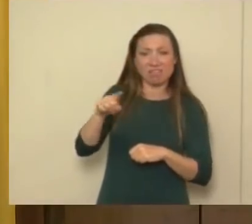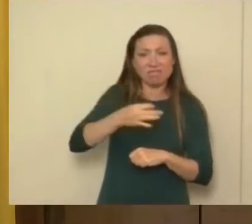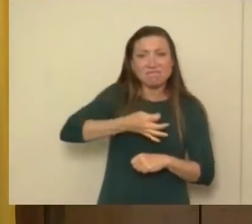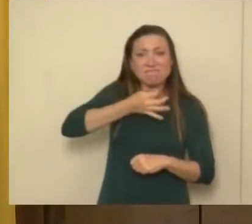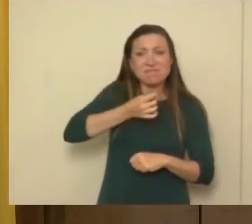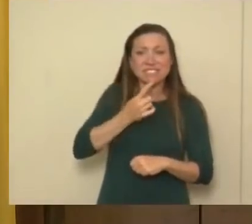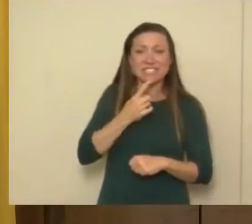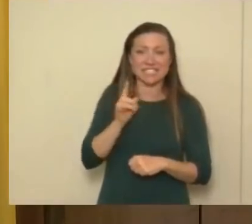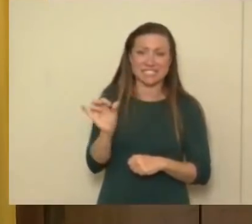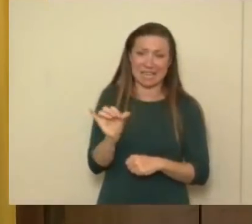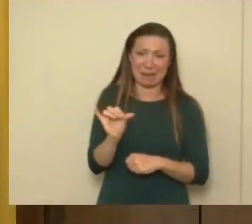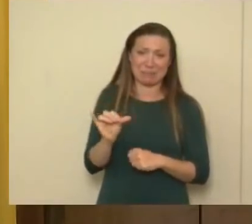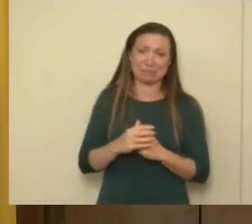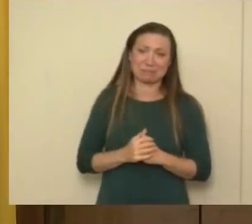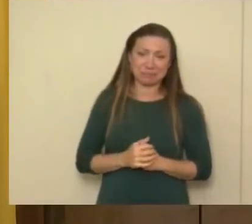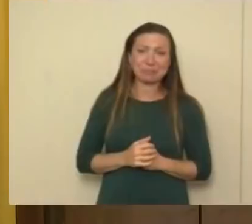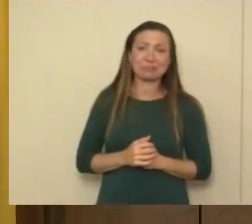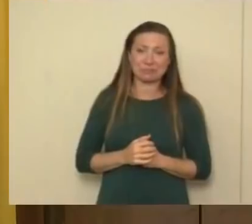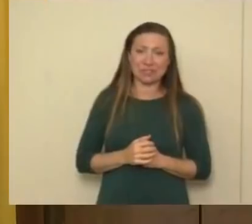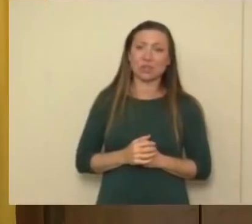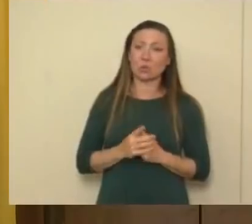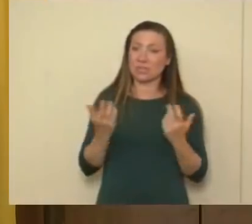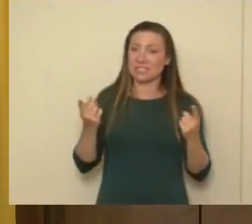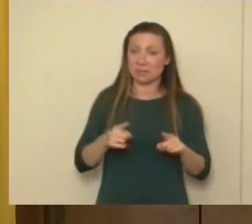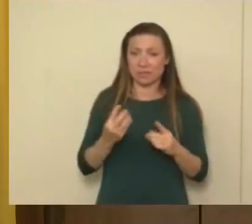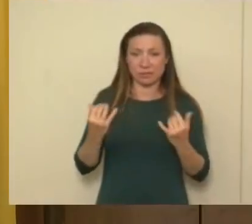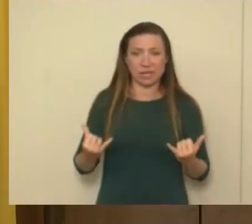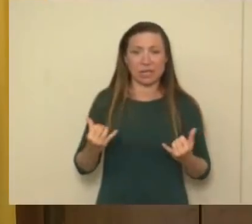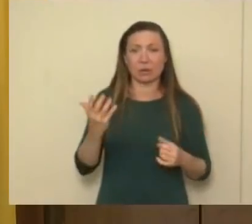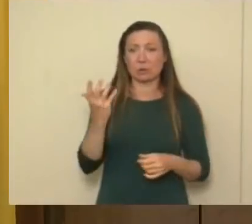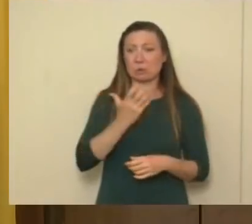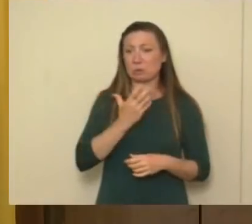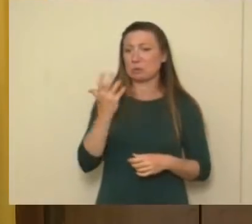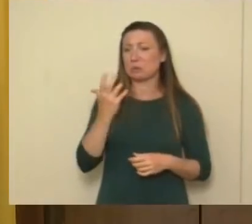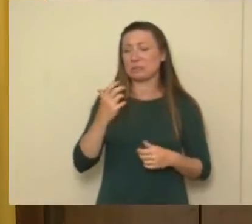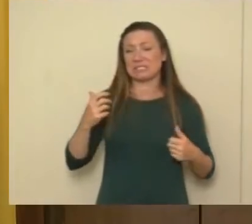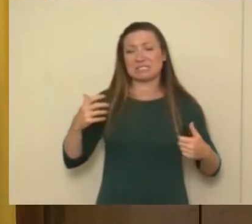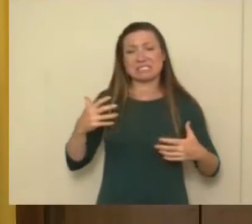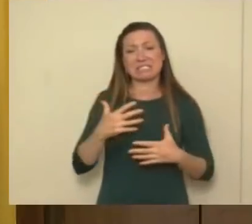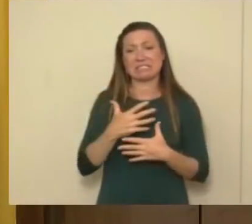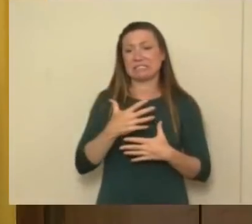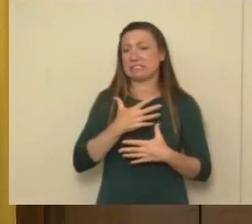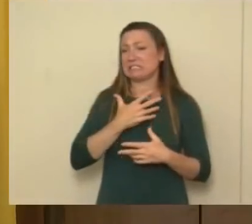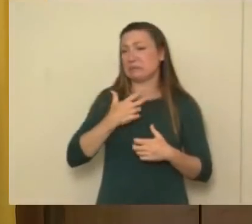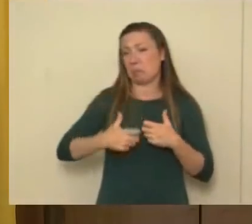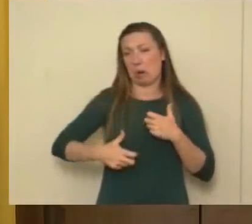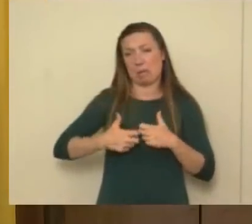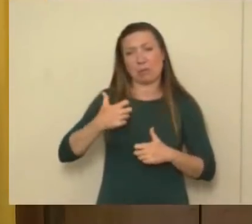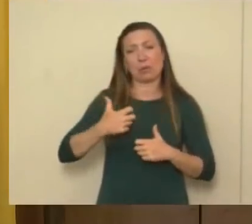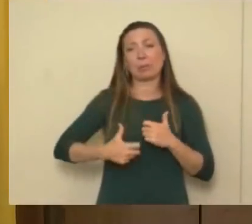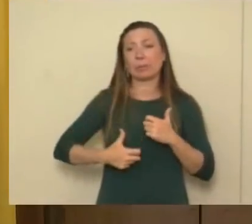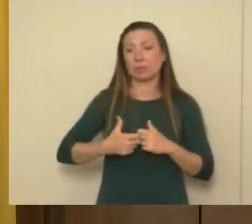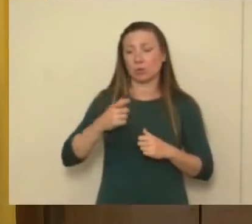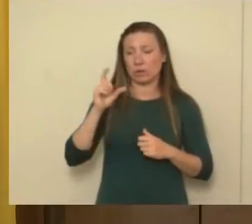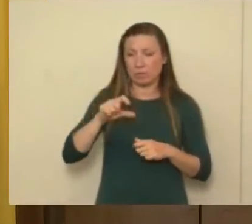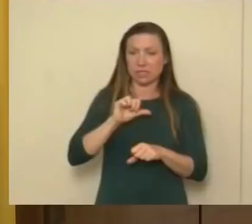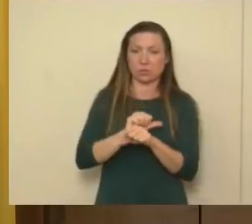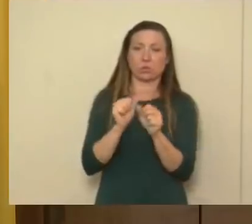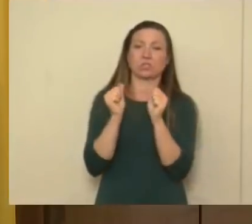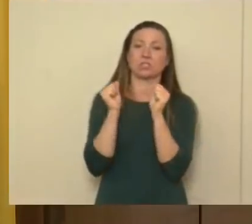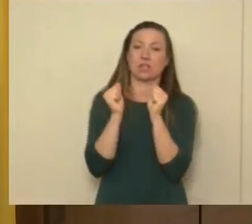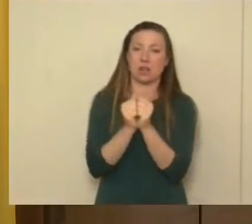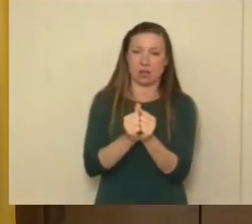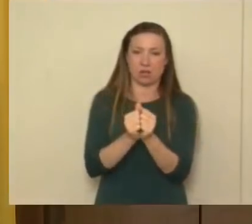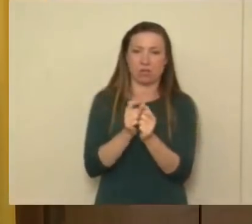country. And we should be working together to change that course. We have an obligation to do